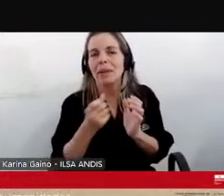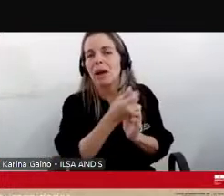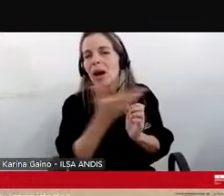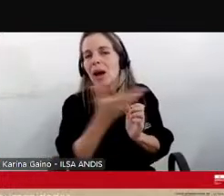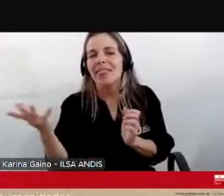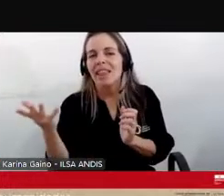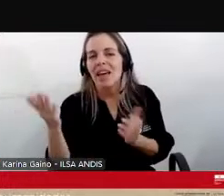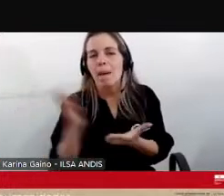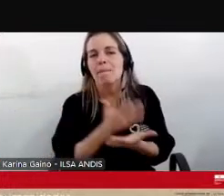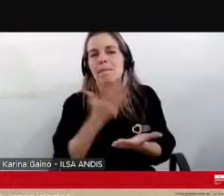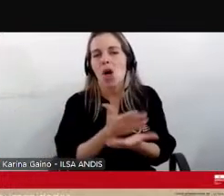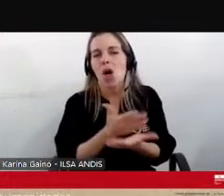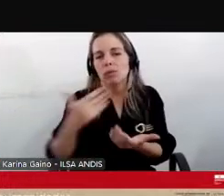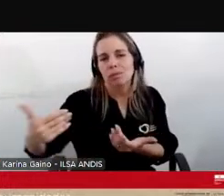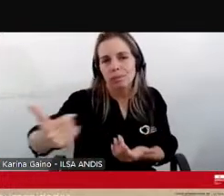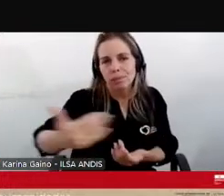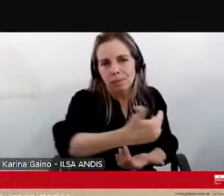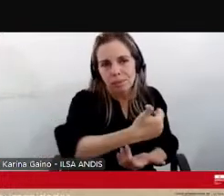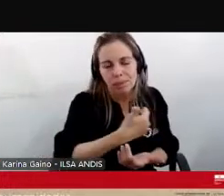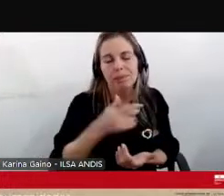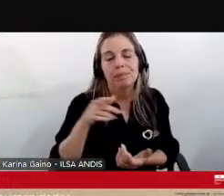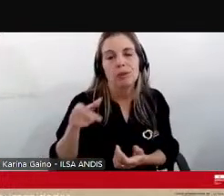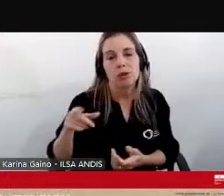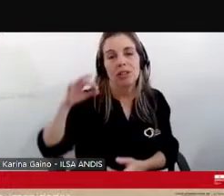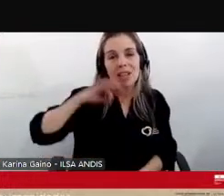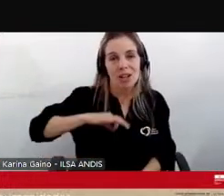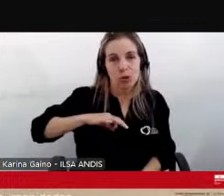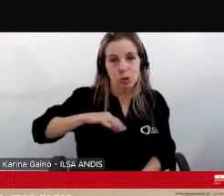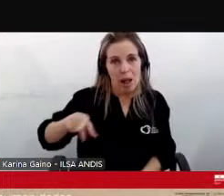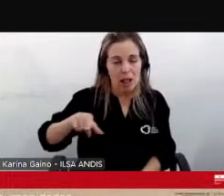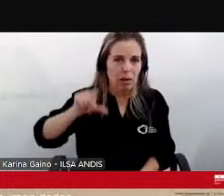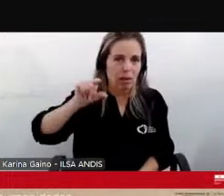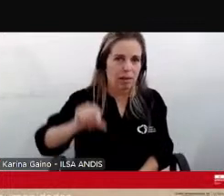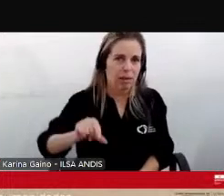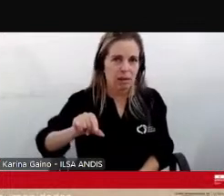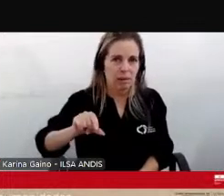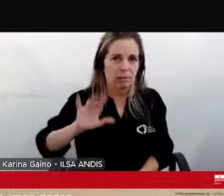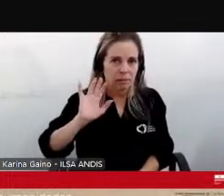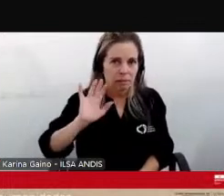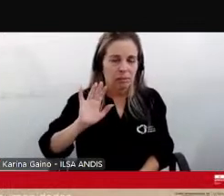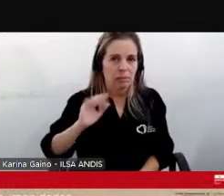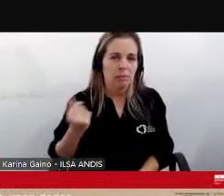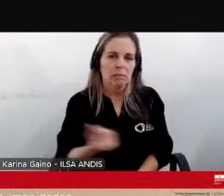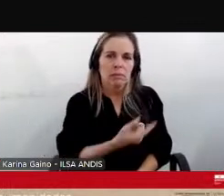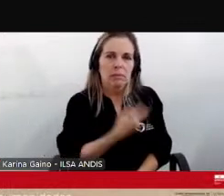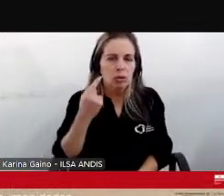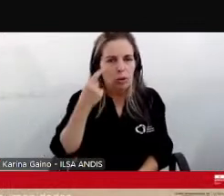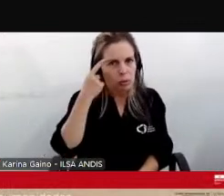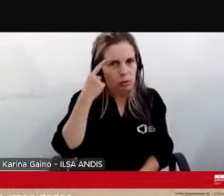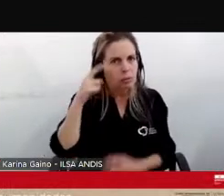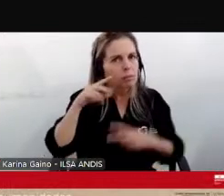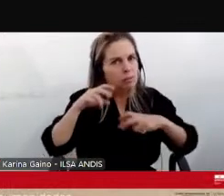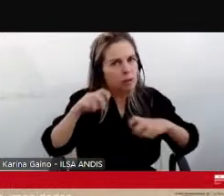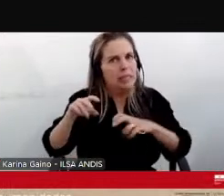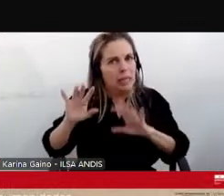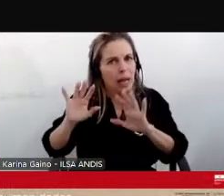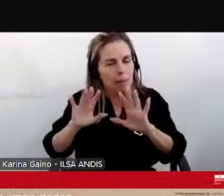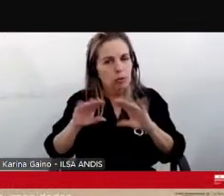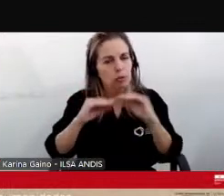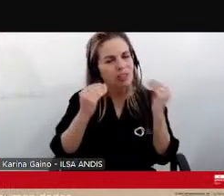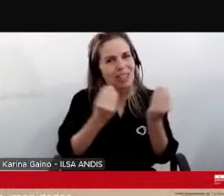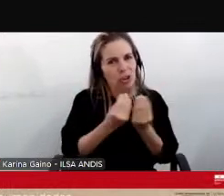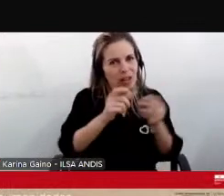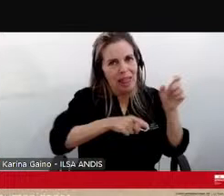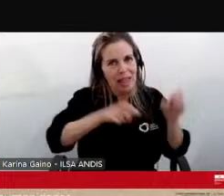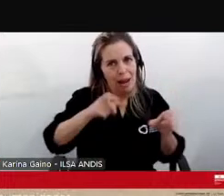workers are, well over 90% of workers are earning less than the minimum wage. In many cases, also through piece rate production, you have whole family units